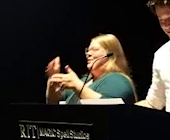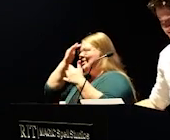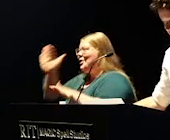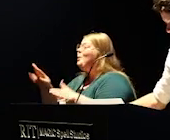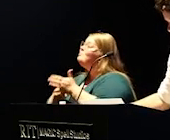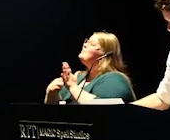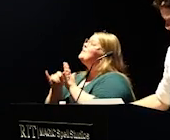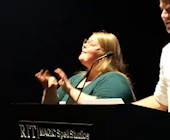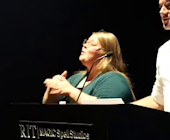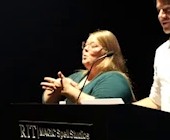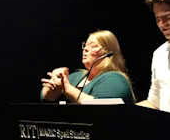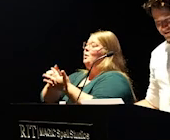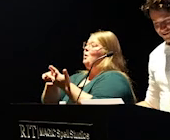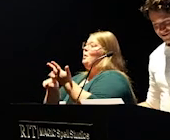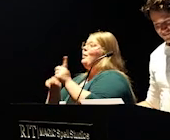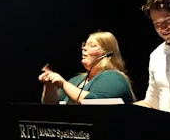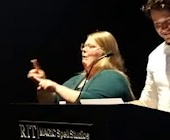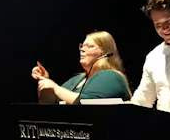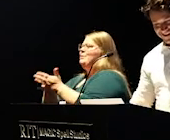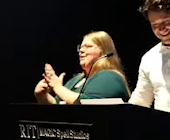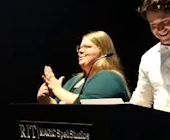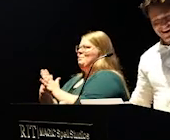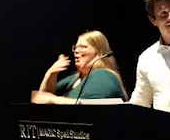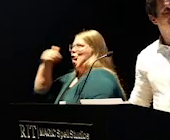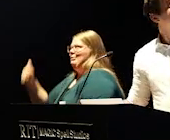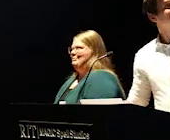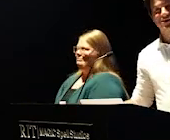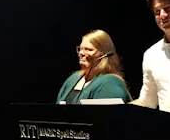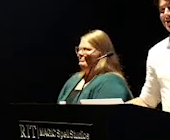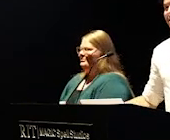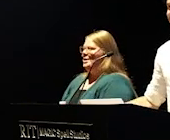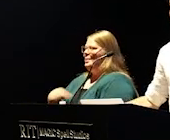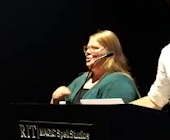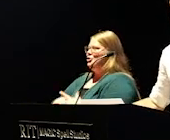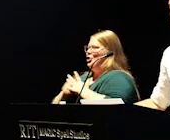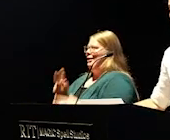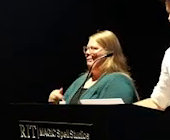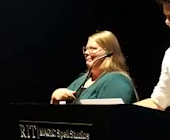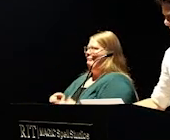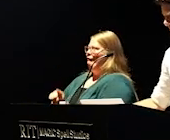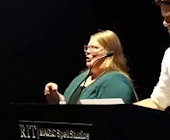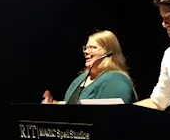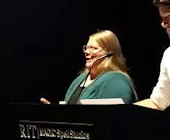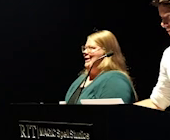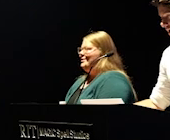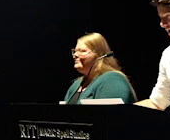the other ones, it's only going to get better than this one. But you got the restaurant guy, and